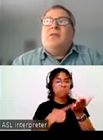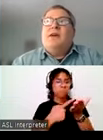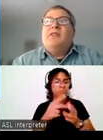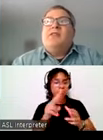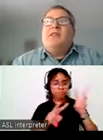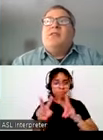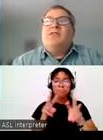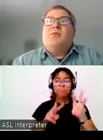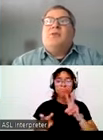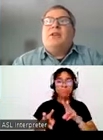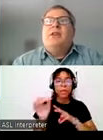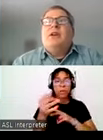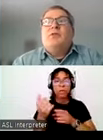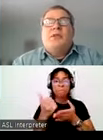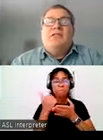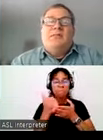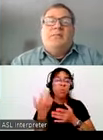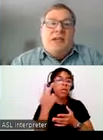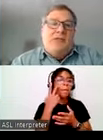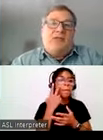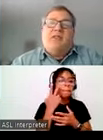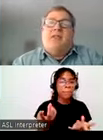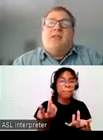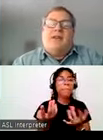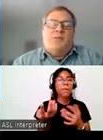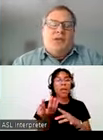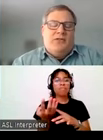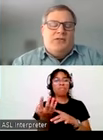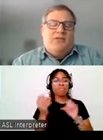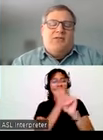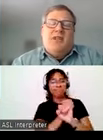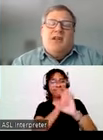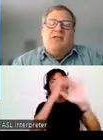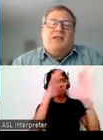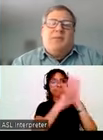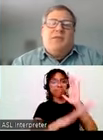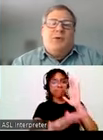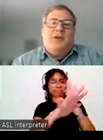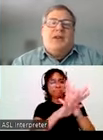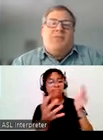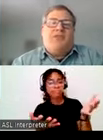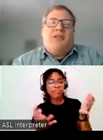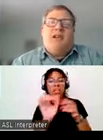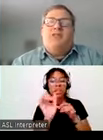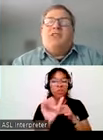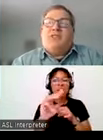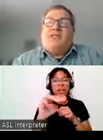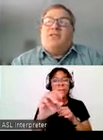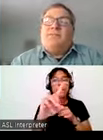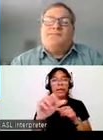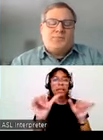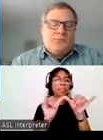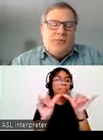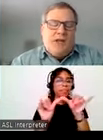picture of how well our scenarios are performing according to the metrics that we are developing for measuring energy